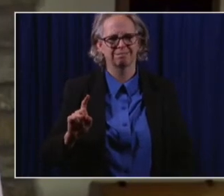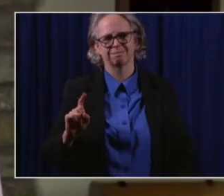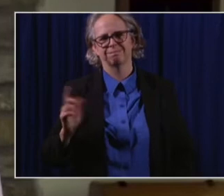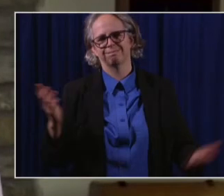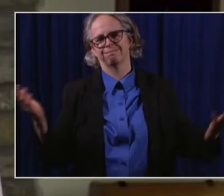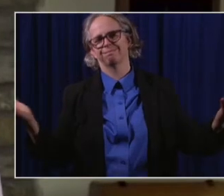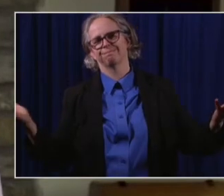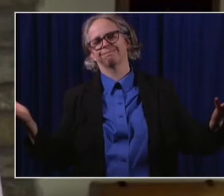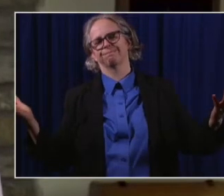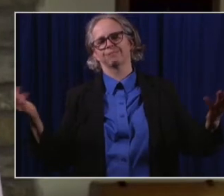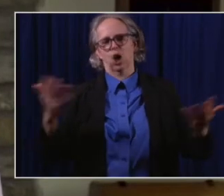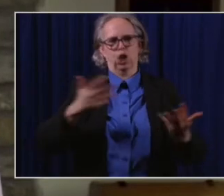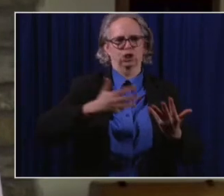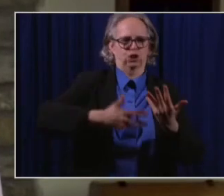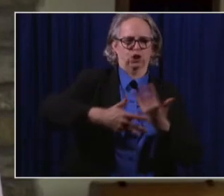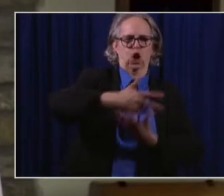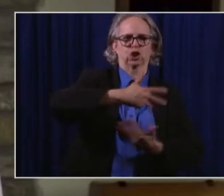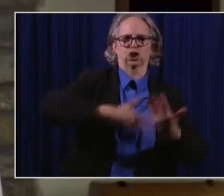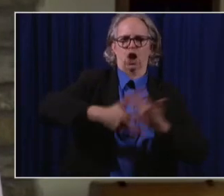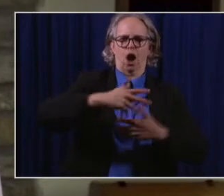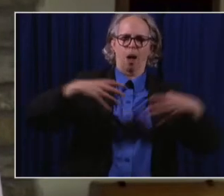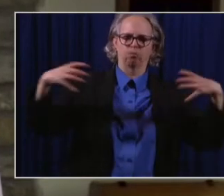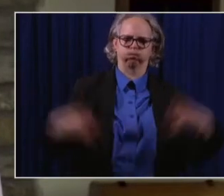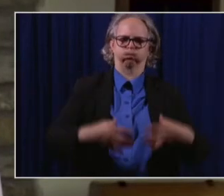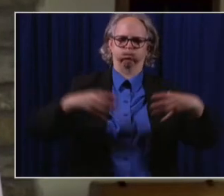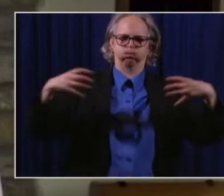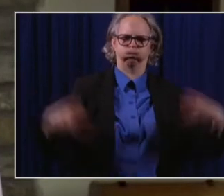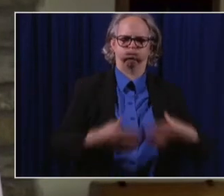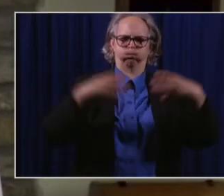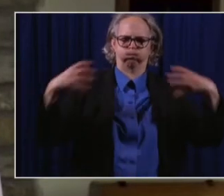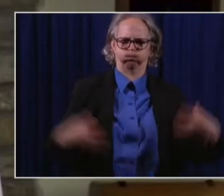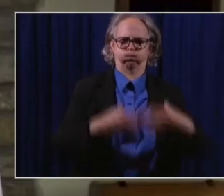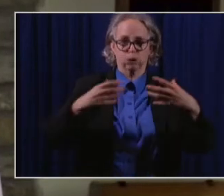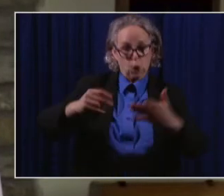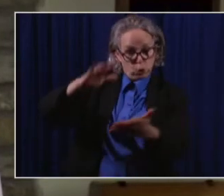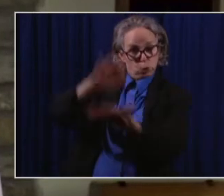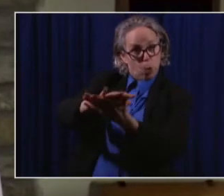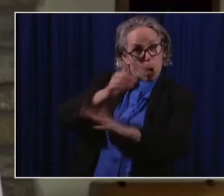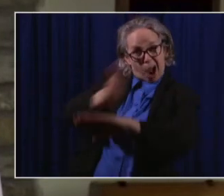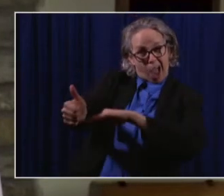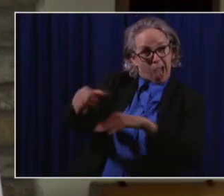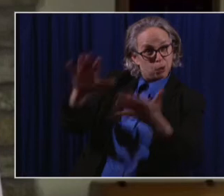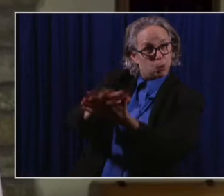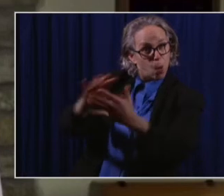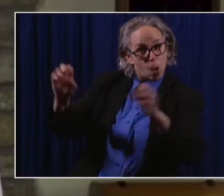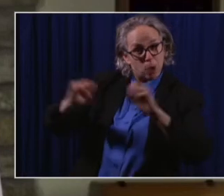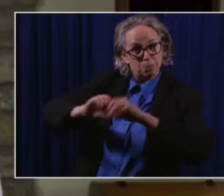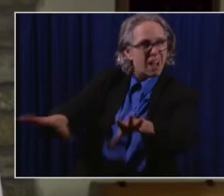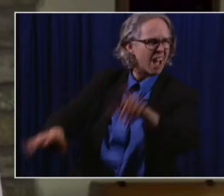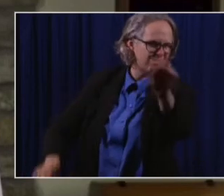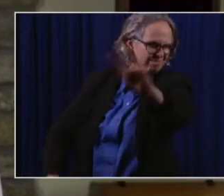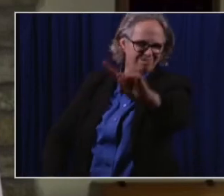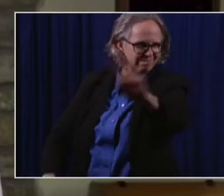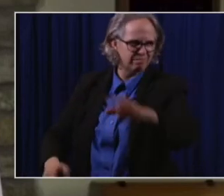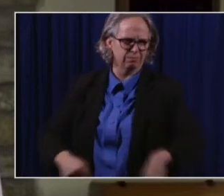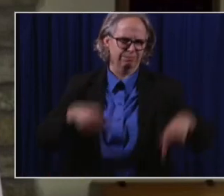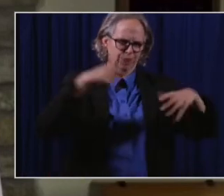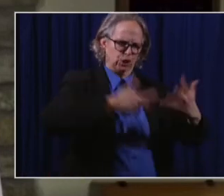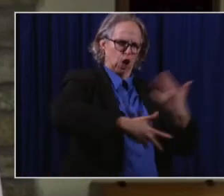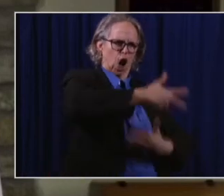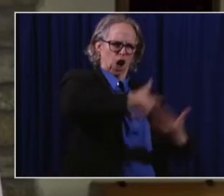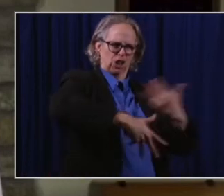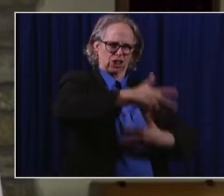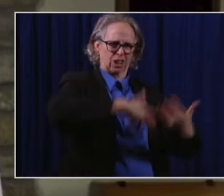not officially connected with the students. Could be social gatherings among students,